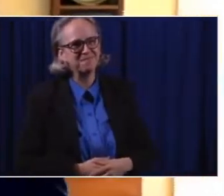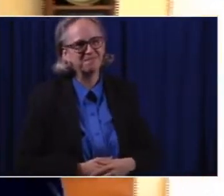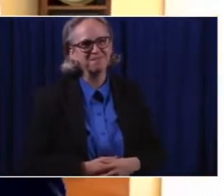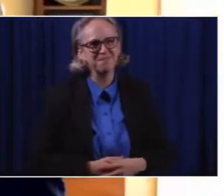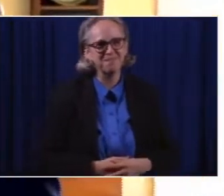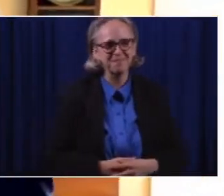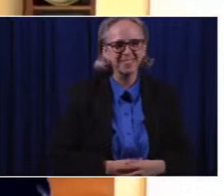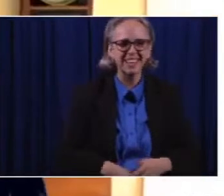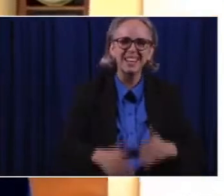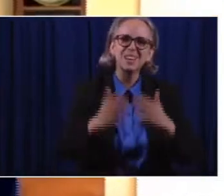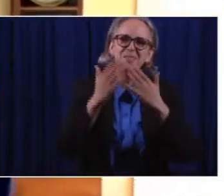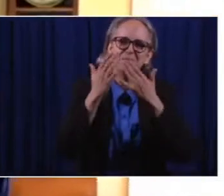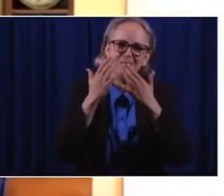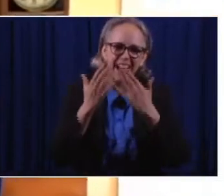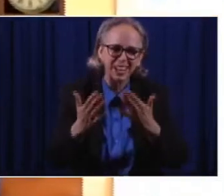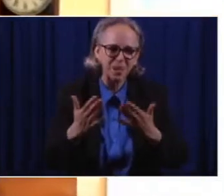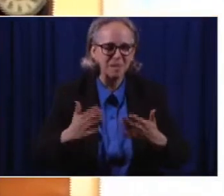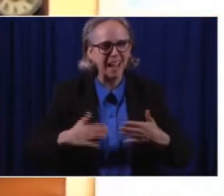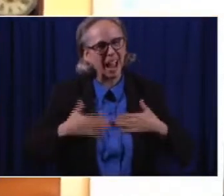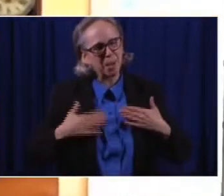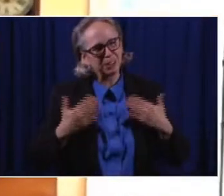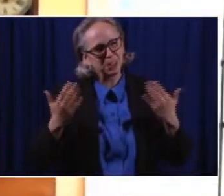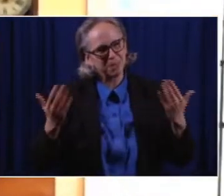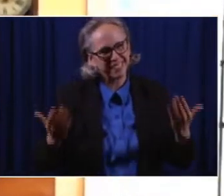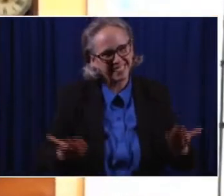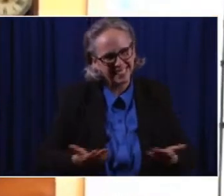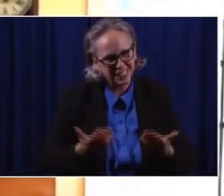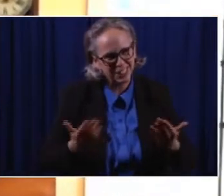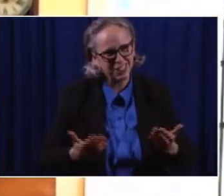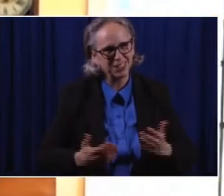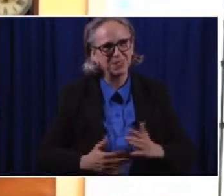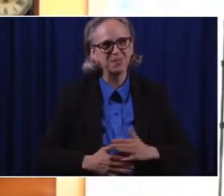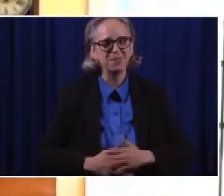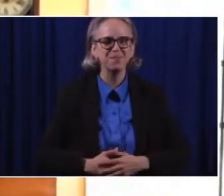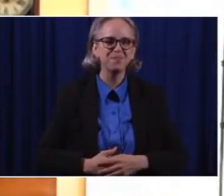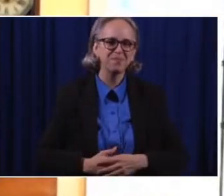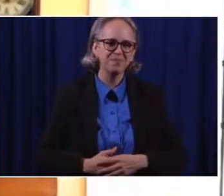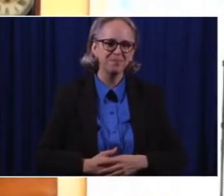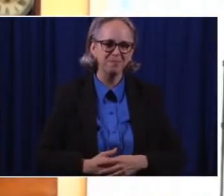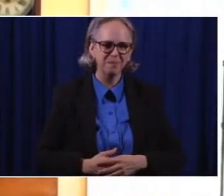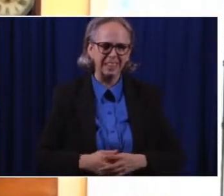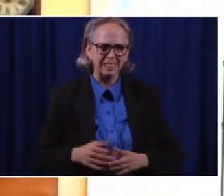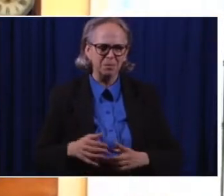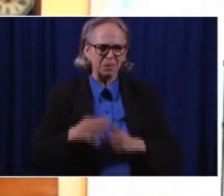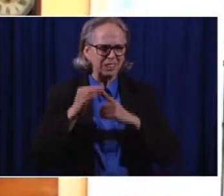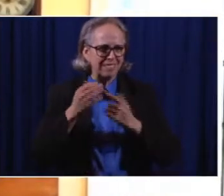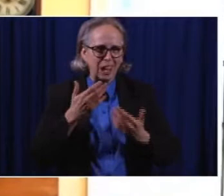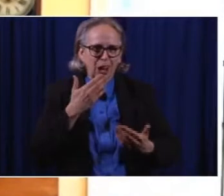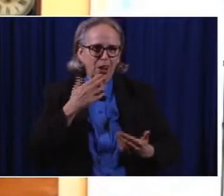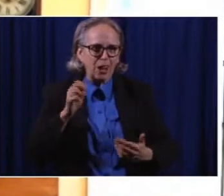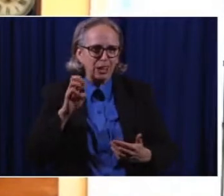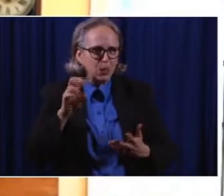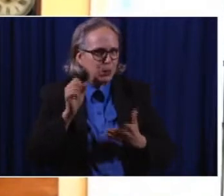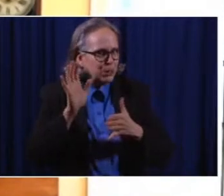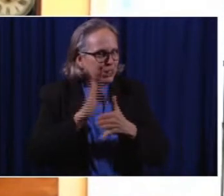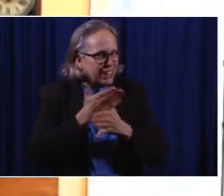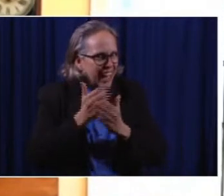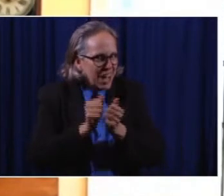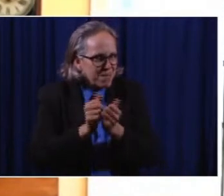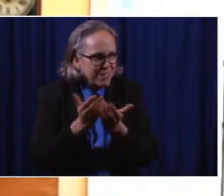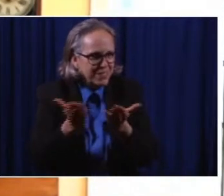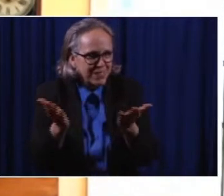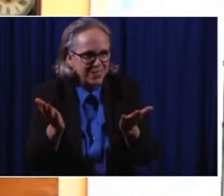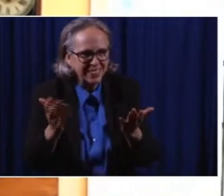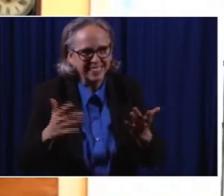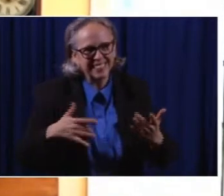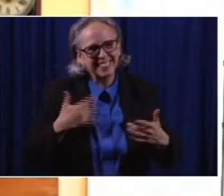Thank you. It's good to be here, especially with a little good news. I'm so pleased to announce that the Ohio